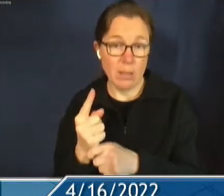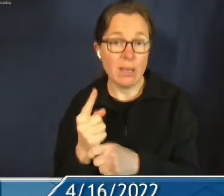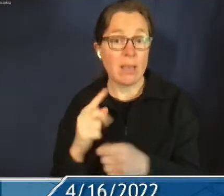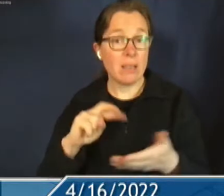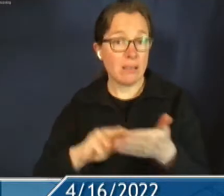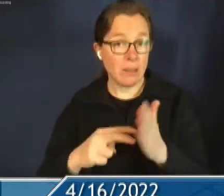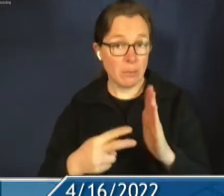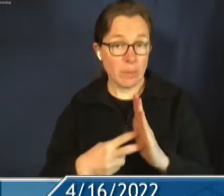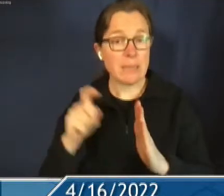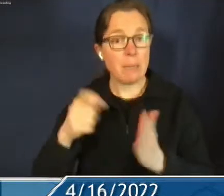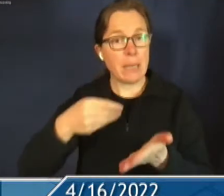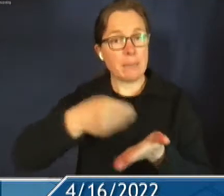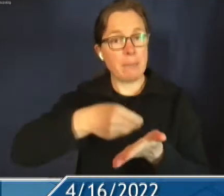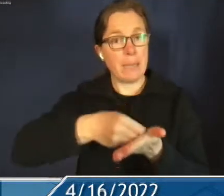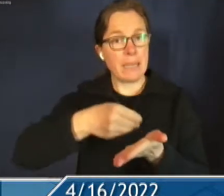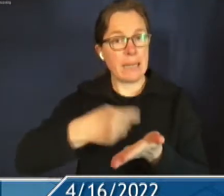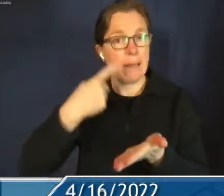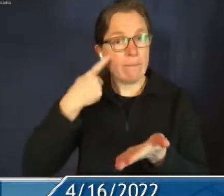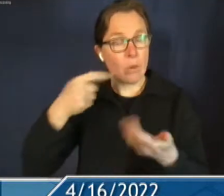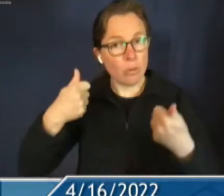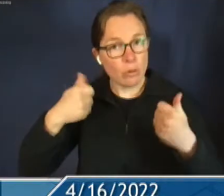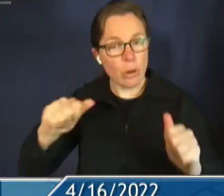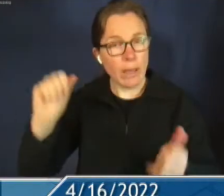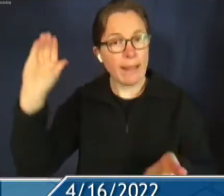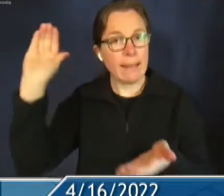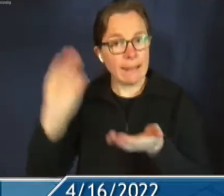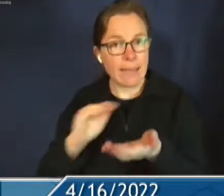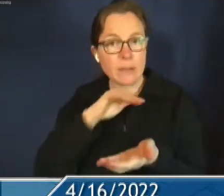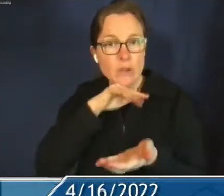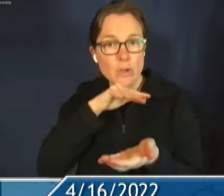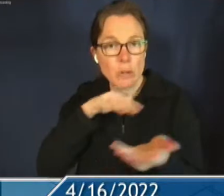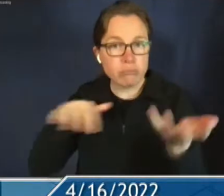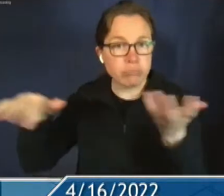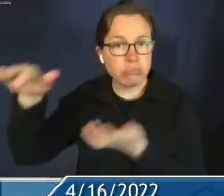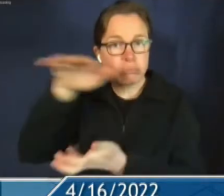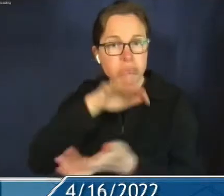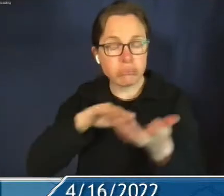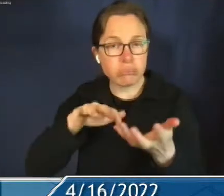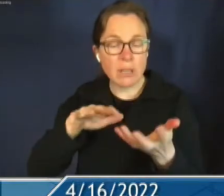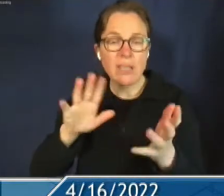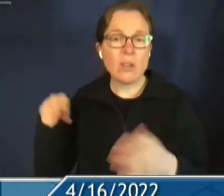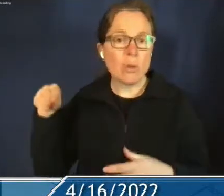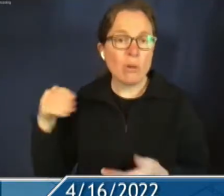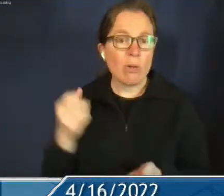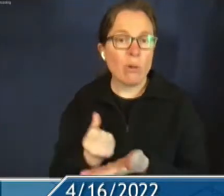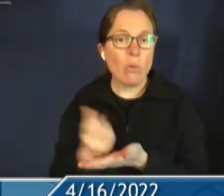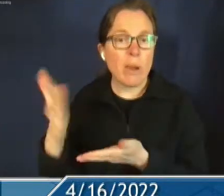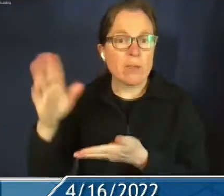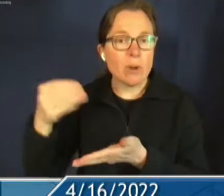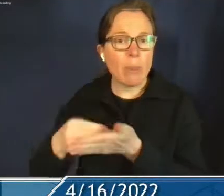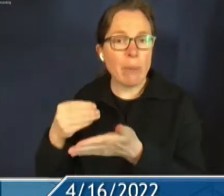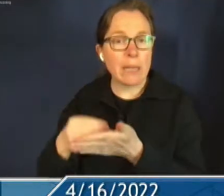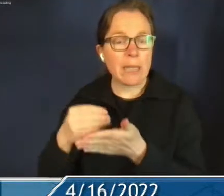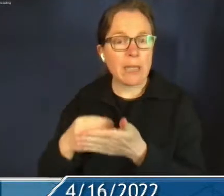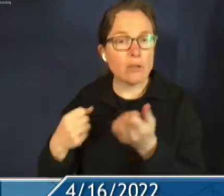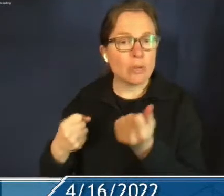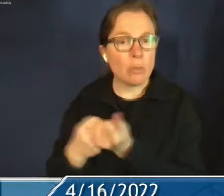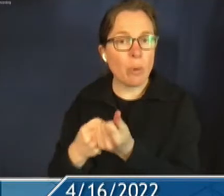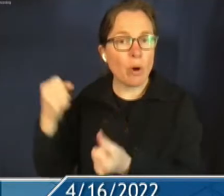needs to budget more money for this effort. Instead of wasting money catering to car users, the city should be making car use inconvenient